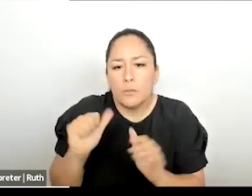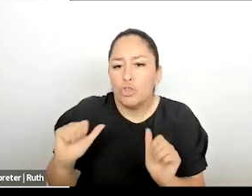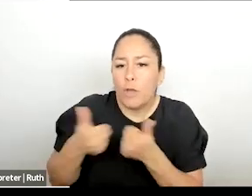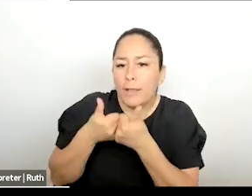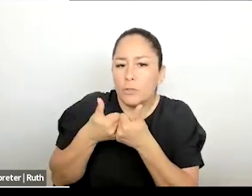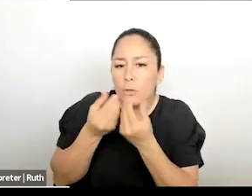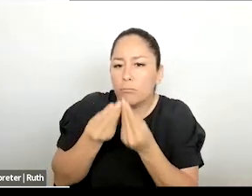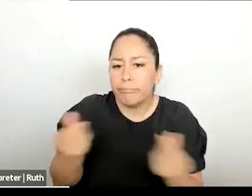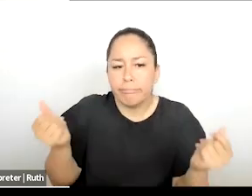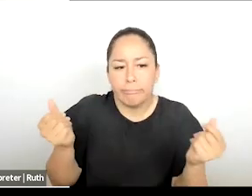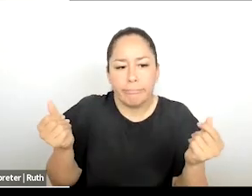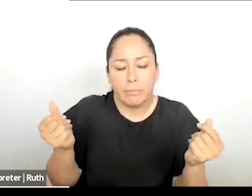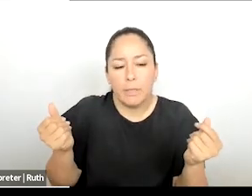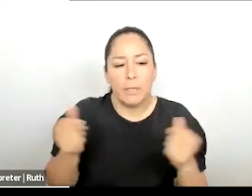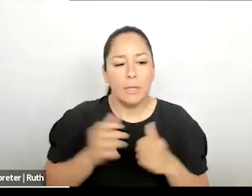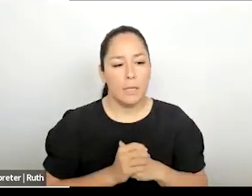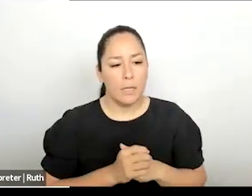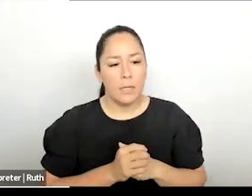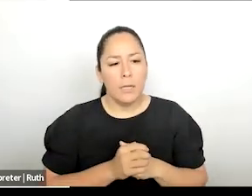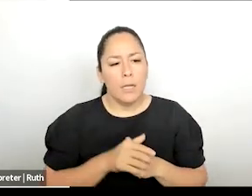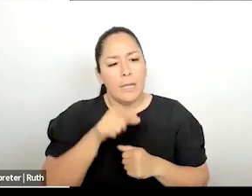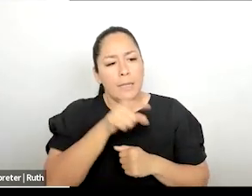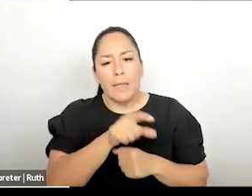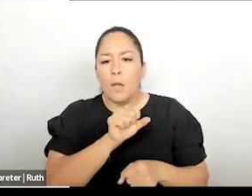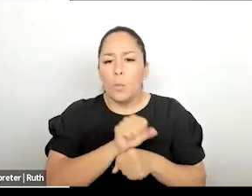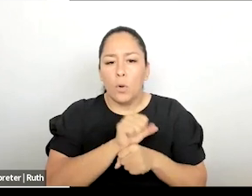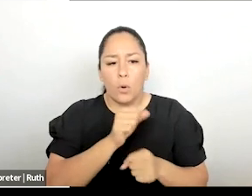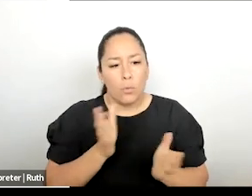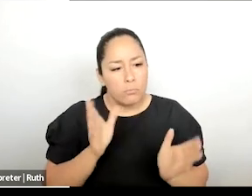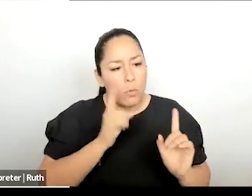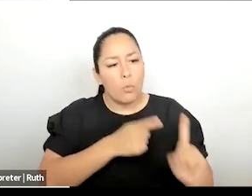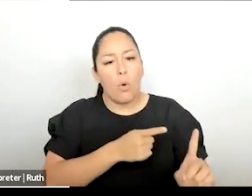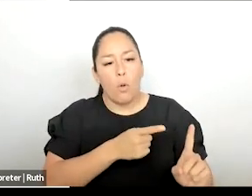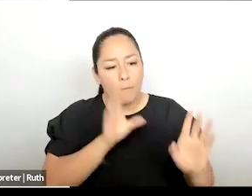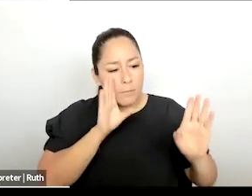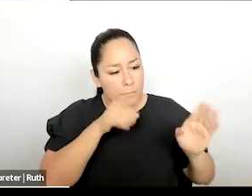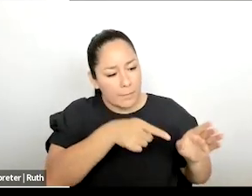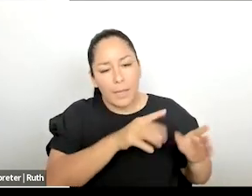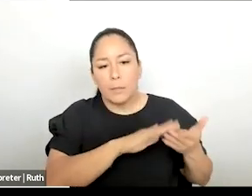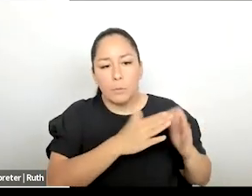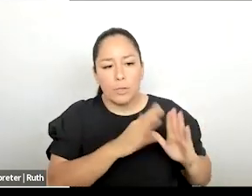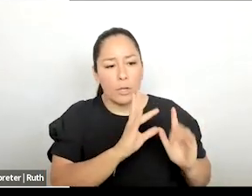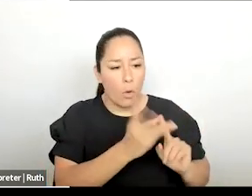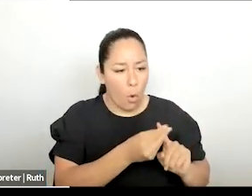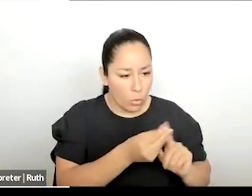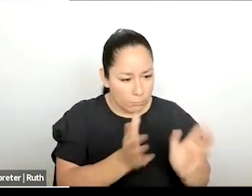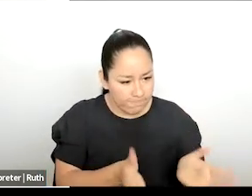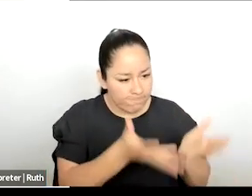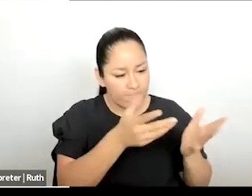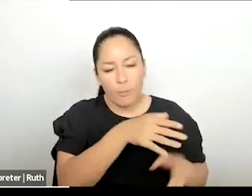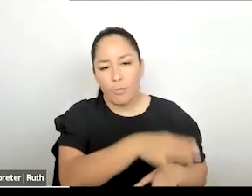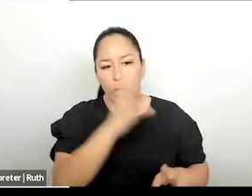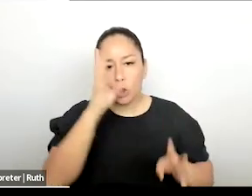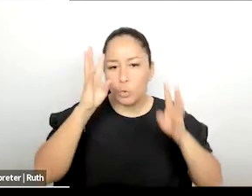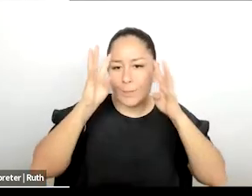behind them. So this work is about uplifting the power of a community's culture, of a community's